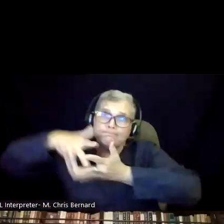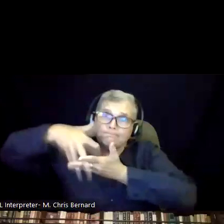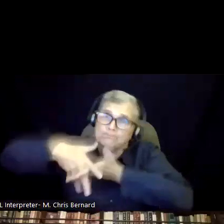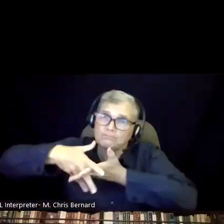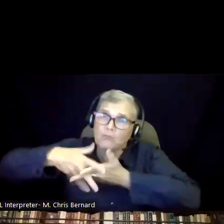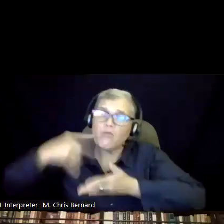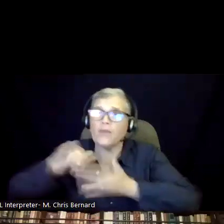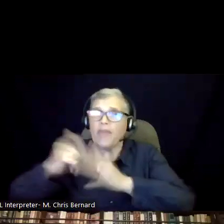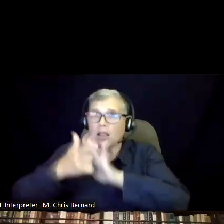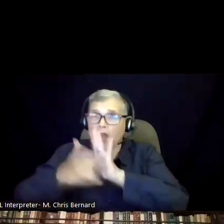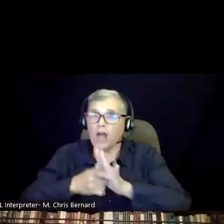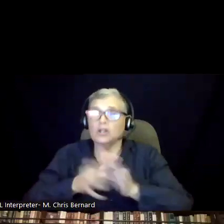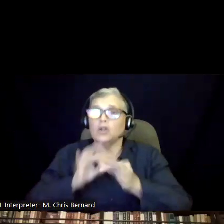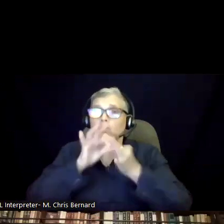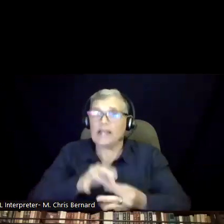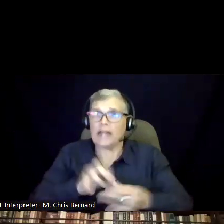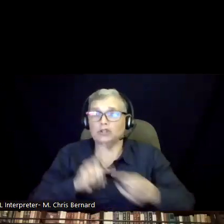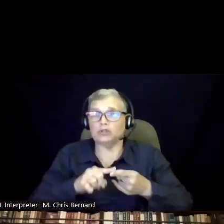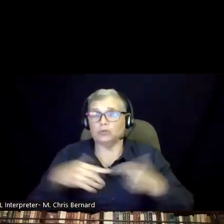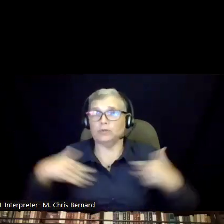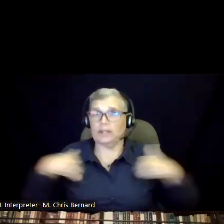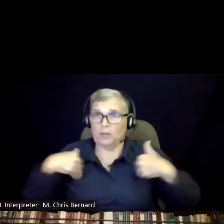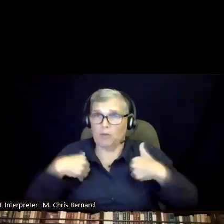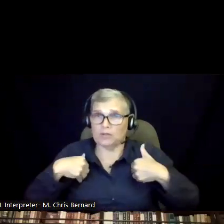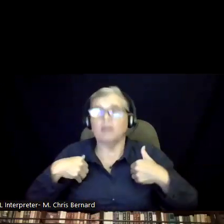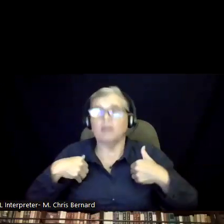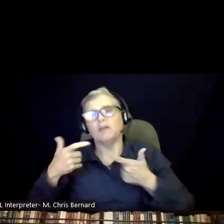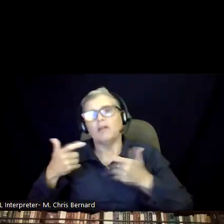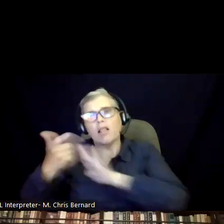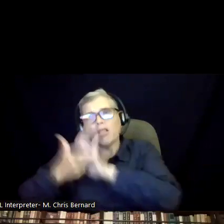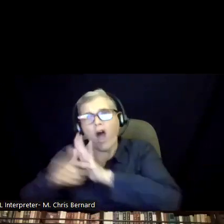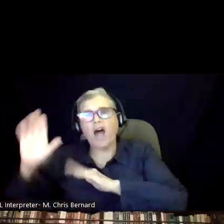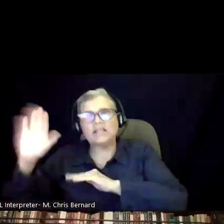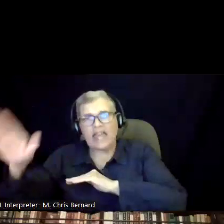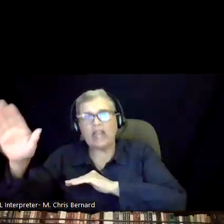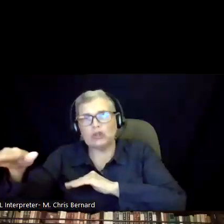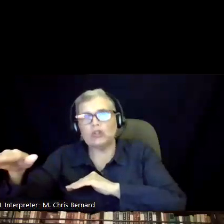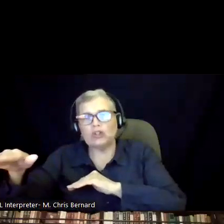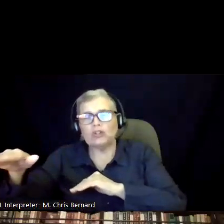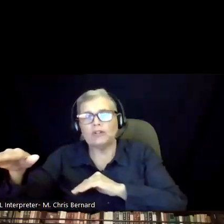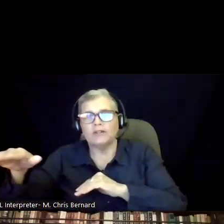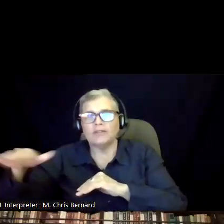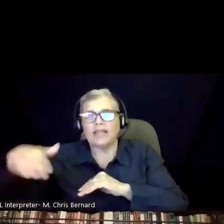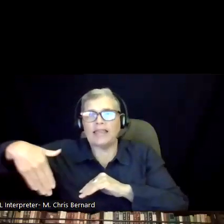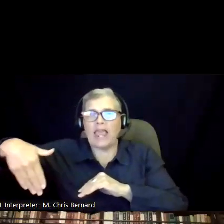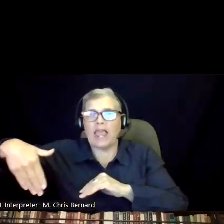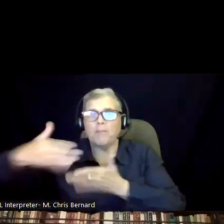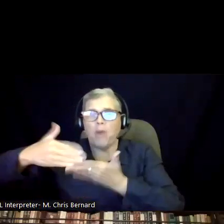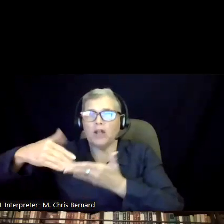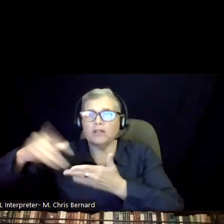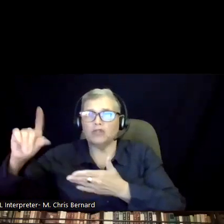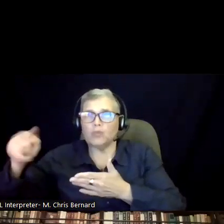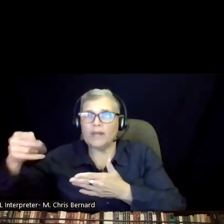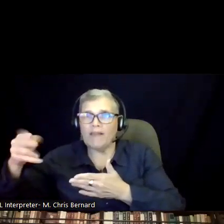regulating wildlife, bigger environmental laws came later in the latter half of the 20th century. And there's debate over whether or not